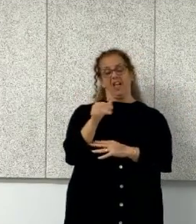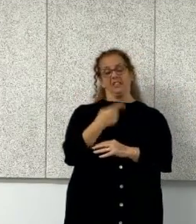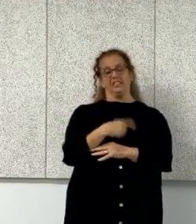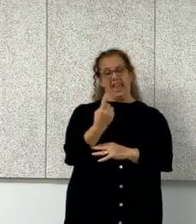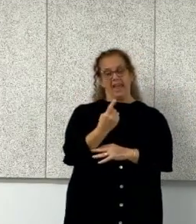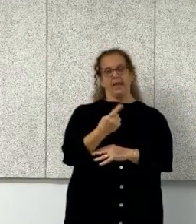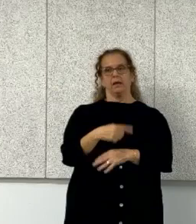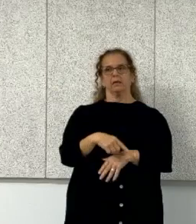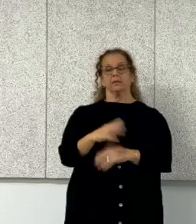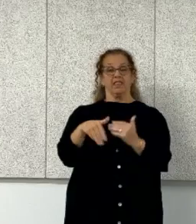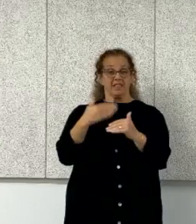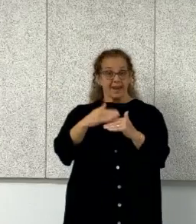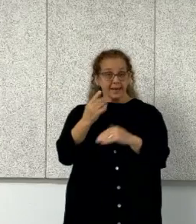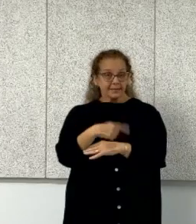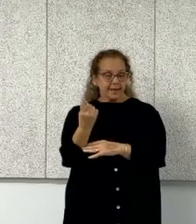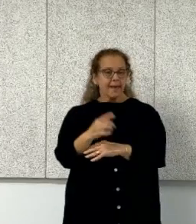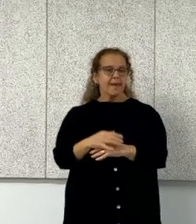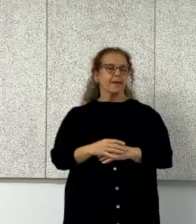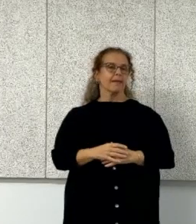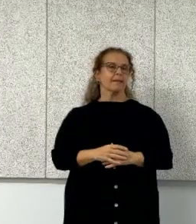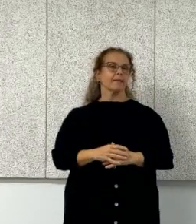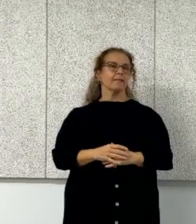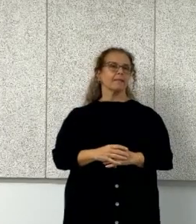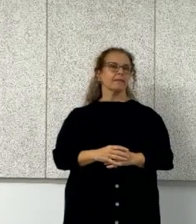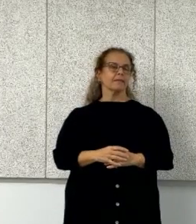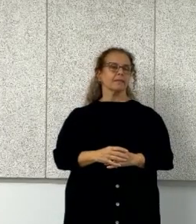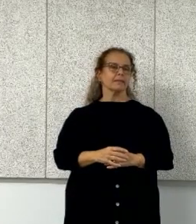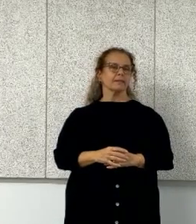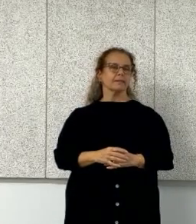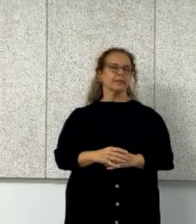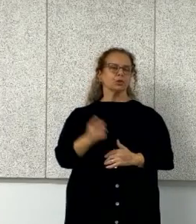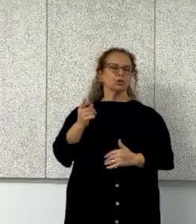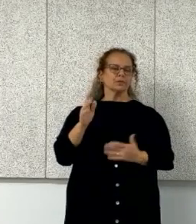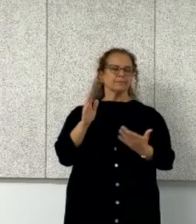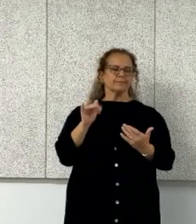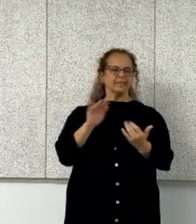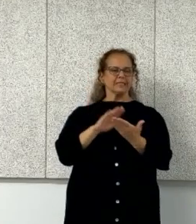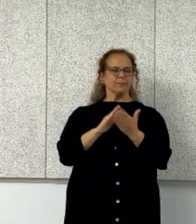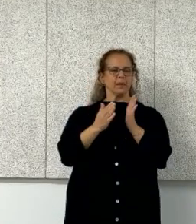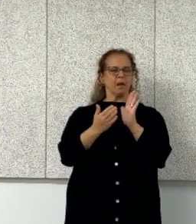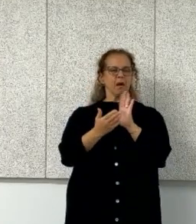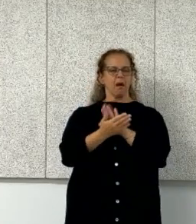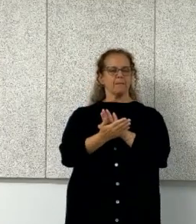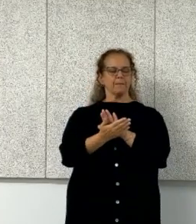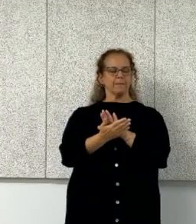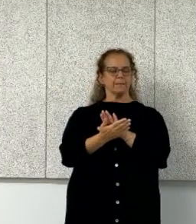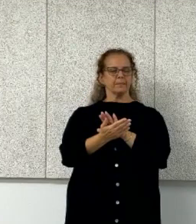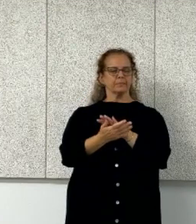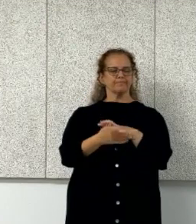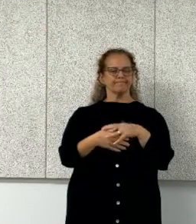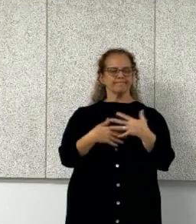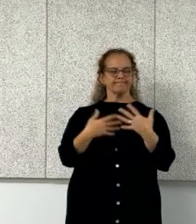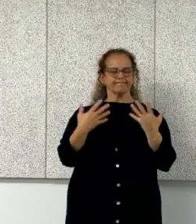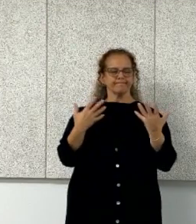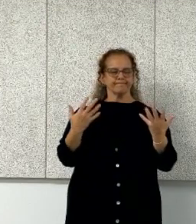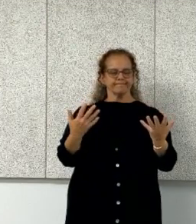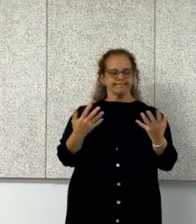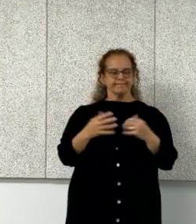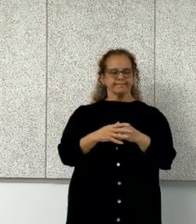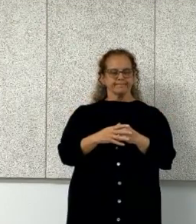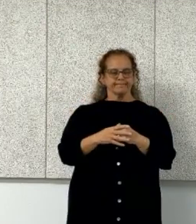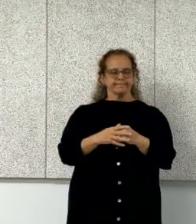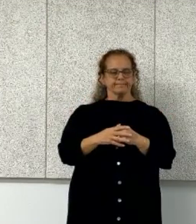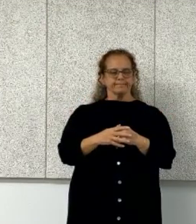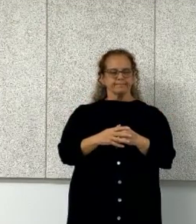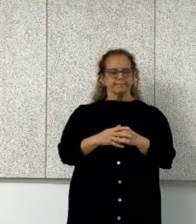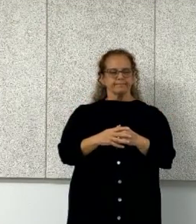day after, and it's just become such a point of what the experience